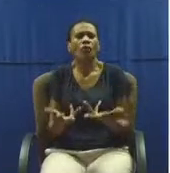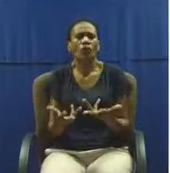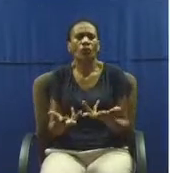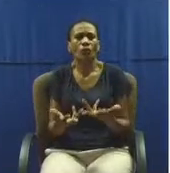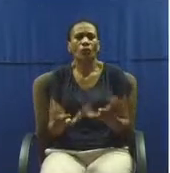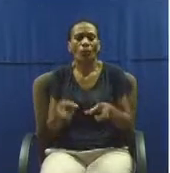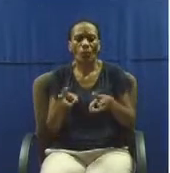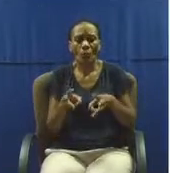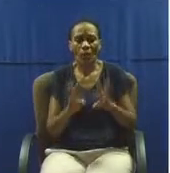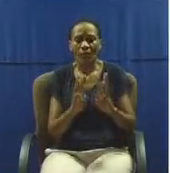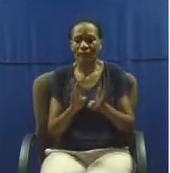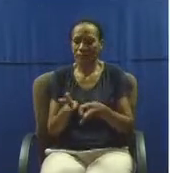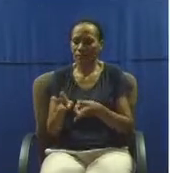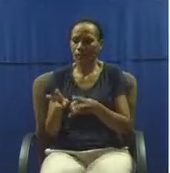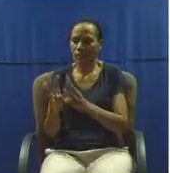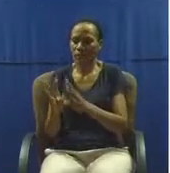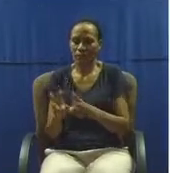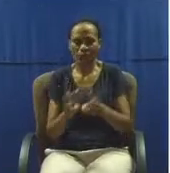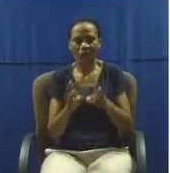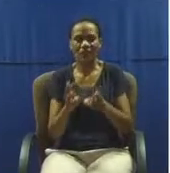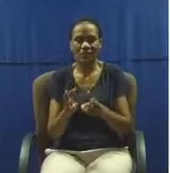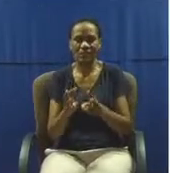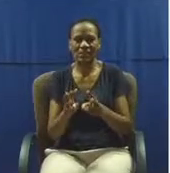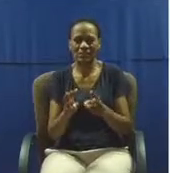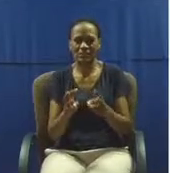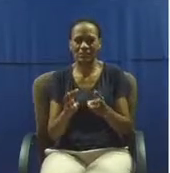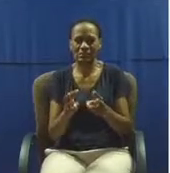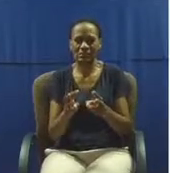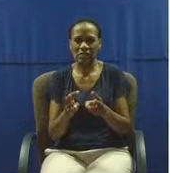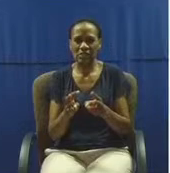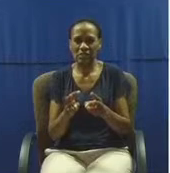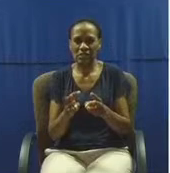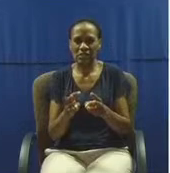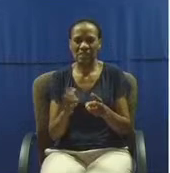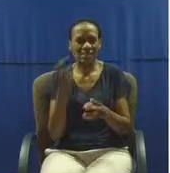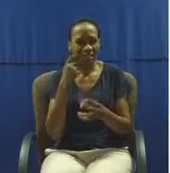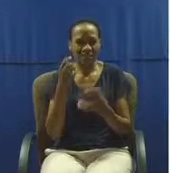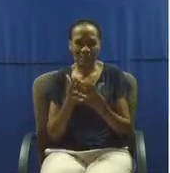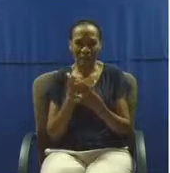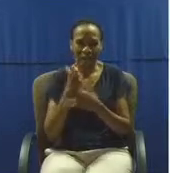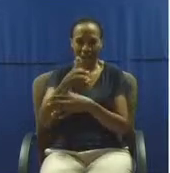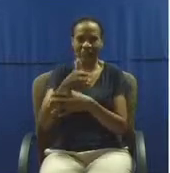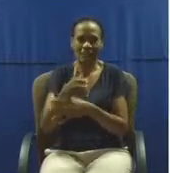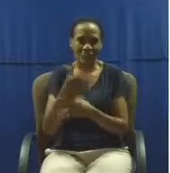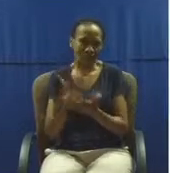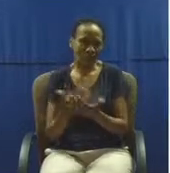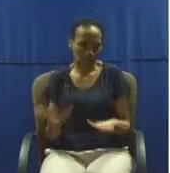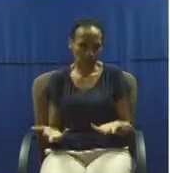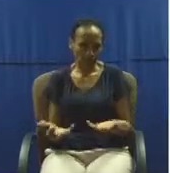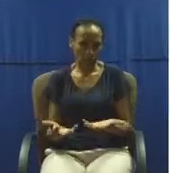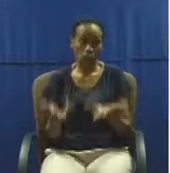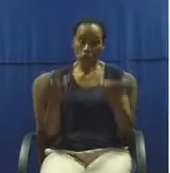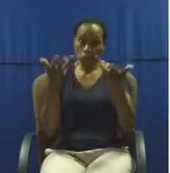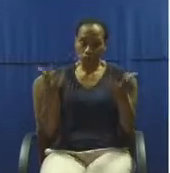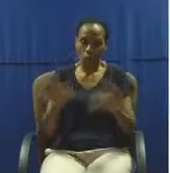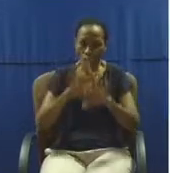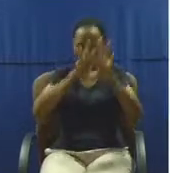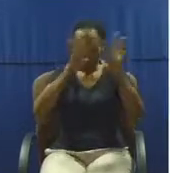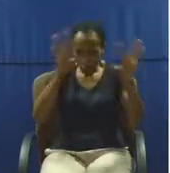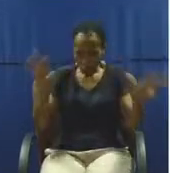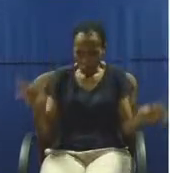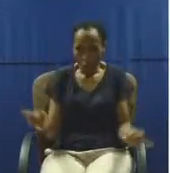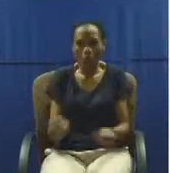also affordable for us as a government and as a country. So all this will be